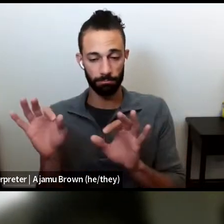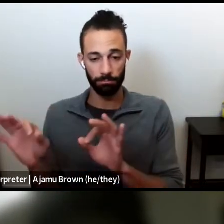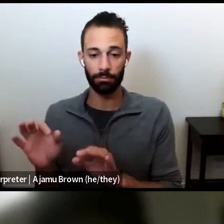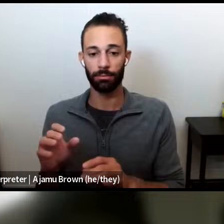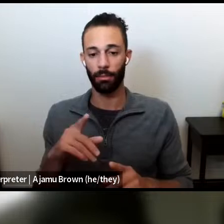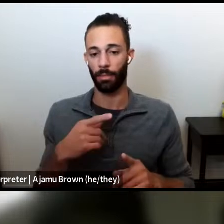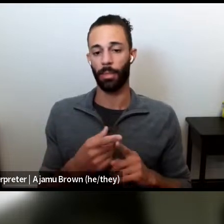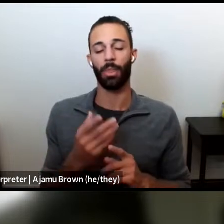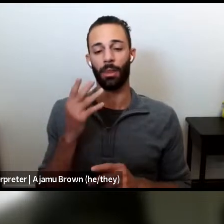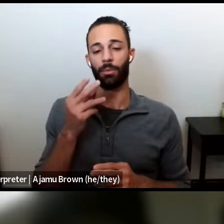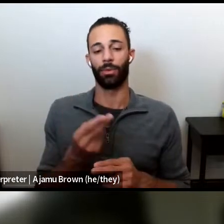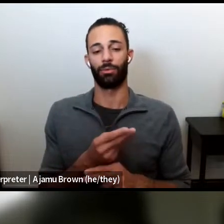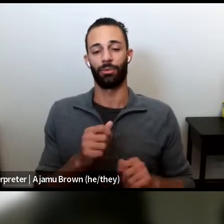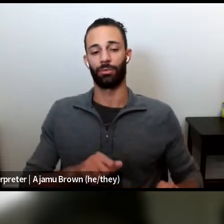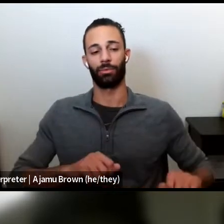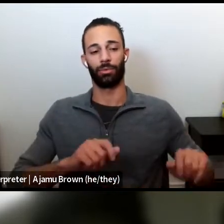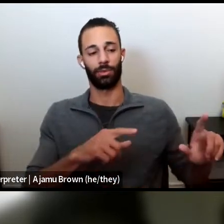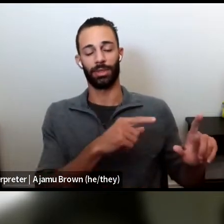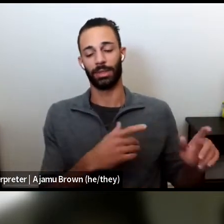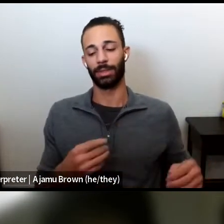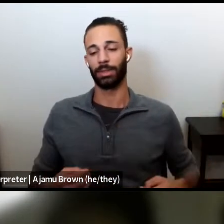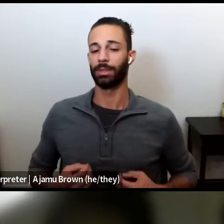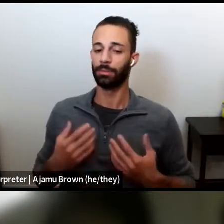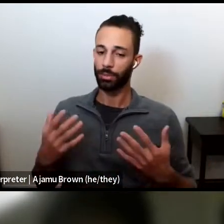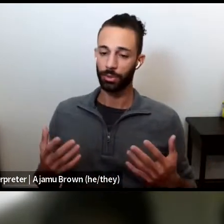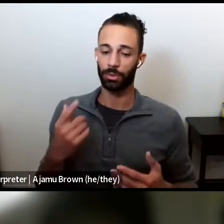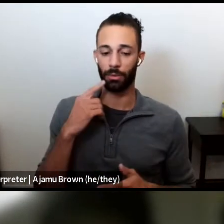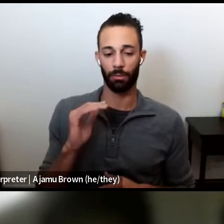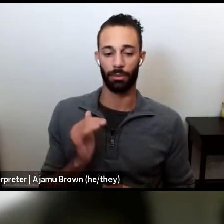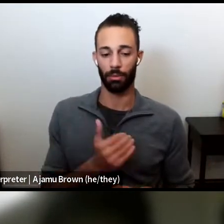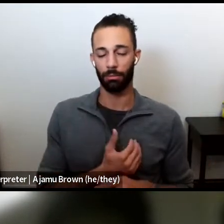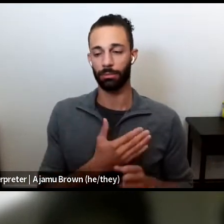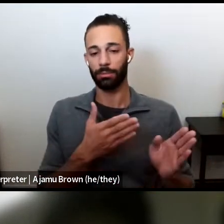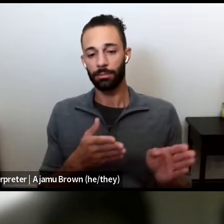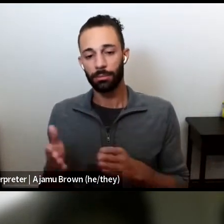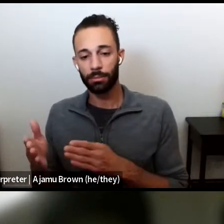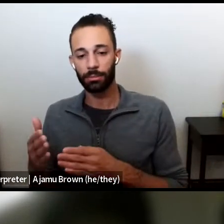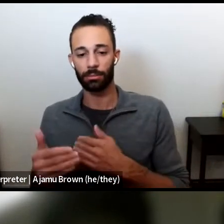use it as inspiration for our planning processes.